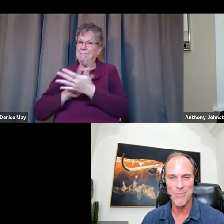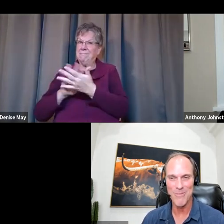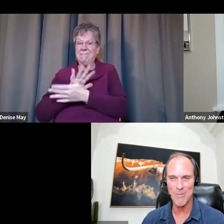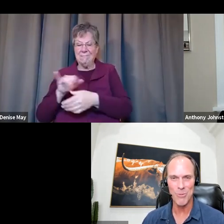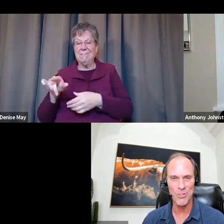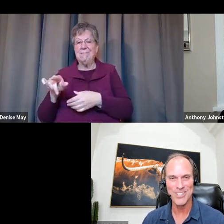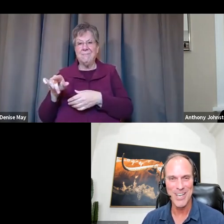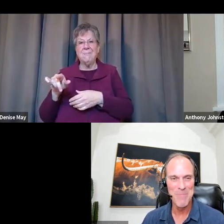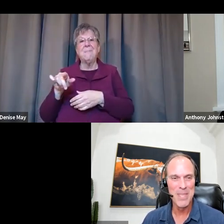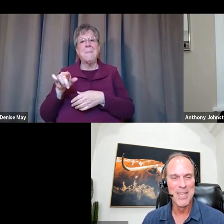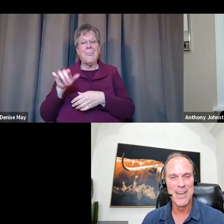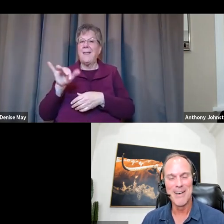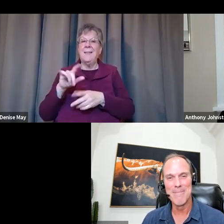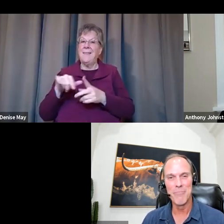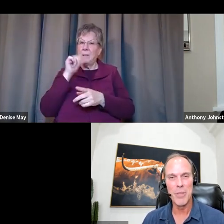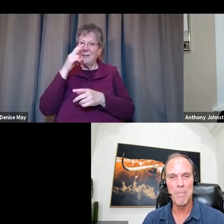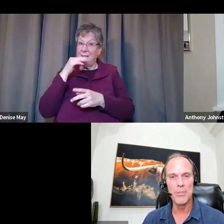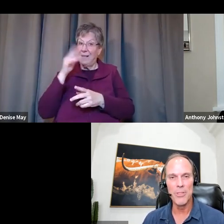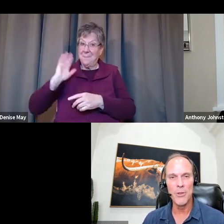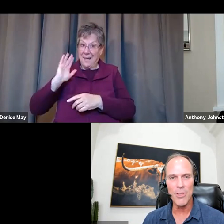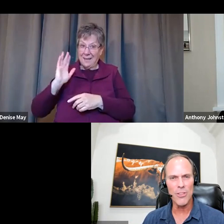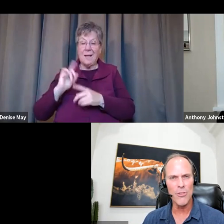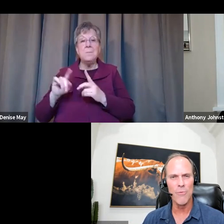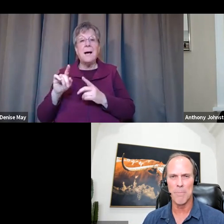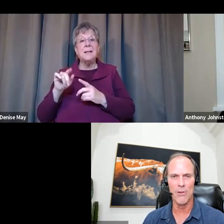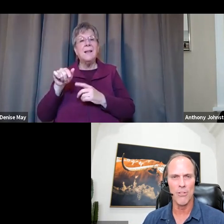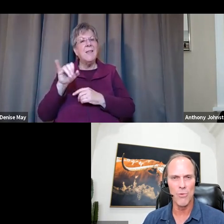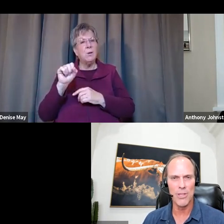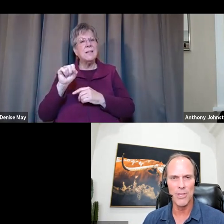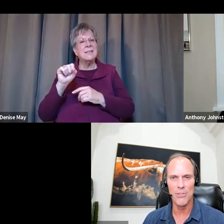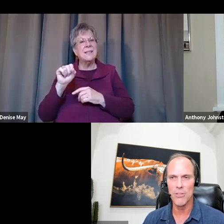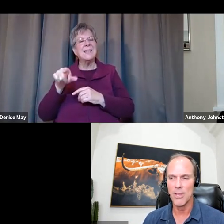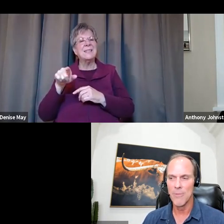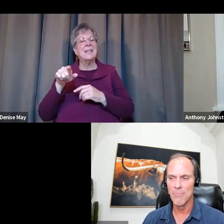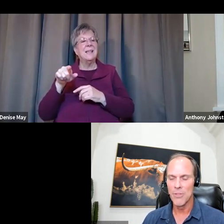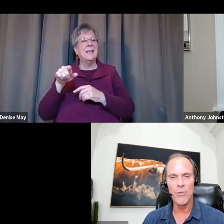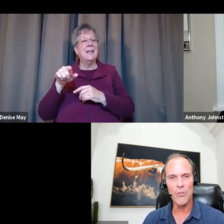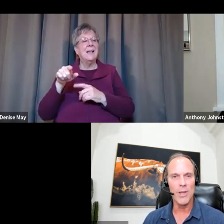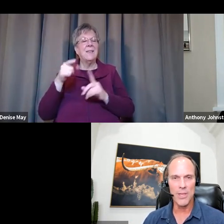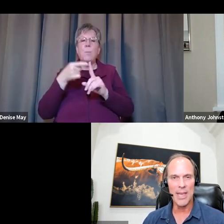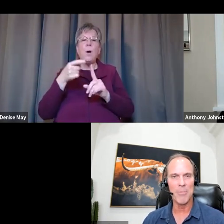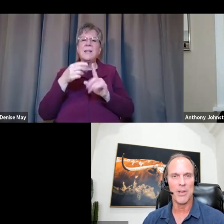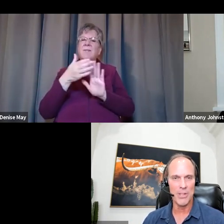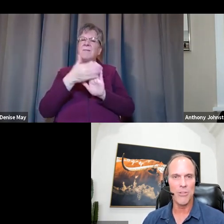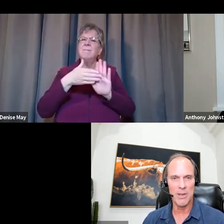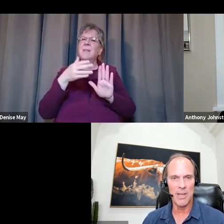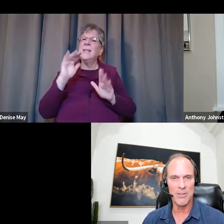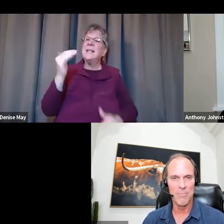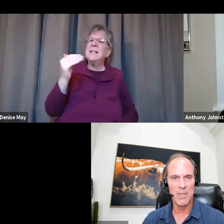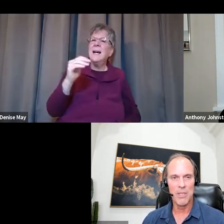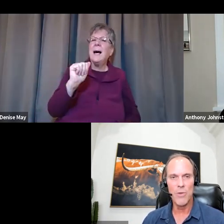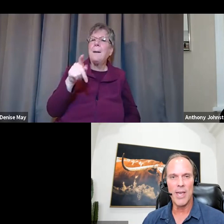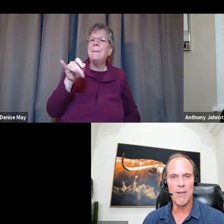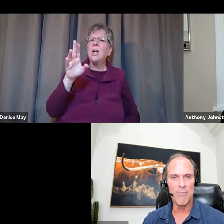or other people at the time. But there is this issue of appearance, which I think is, so here's what I think happened on election